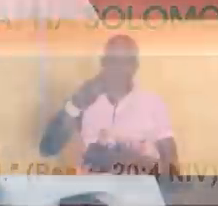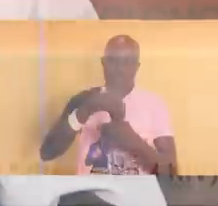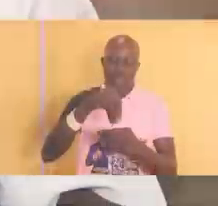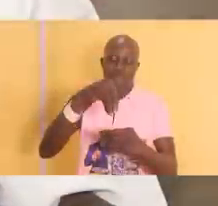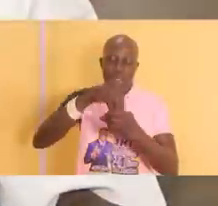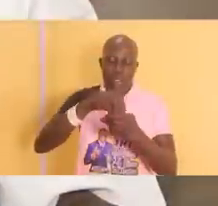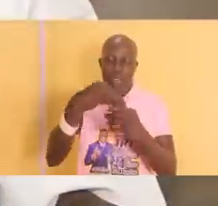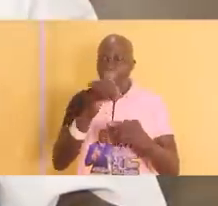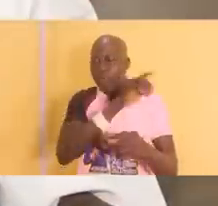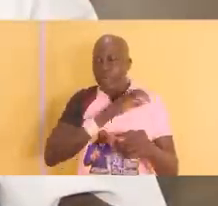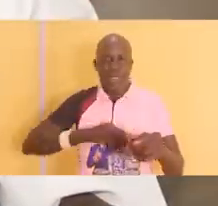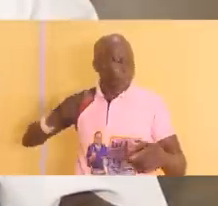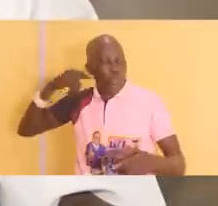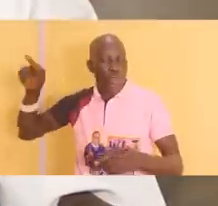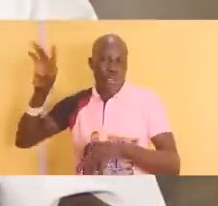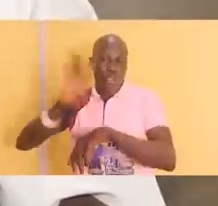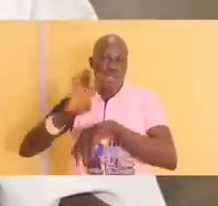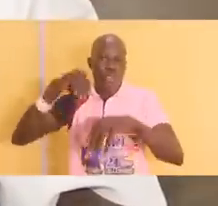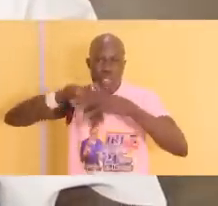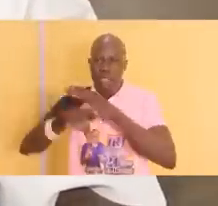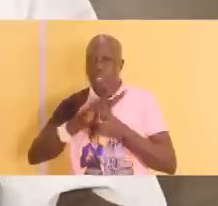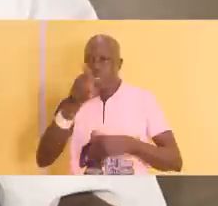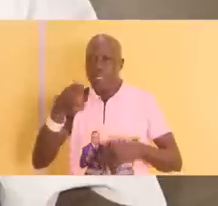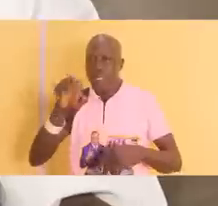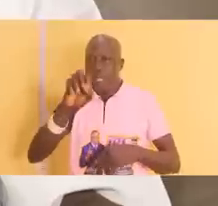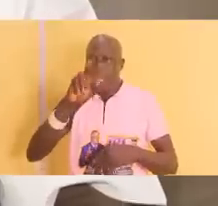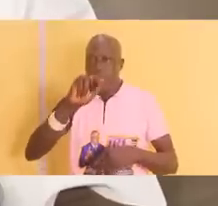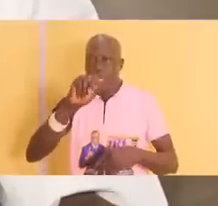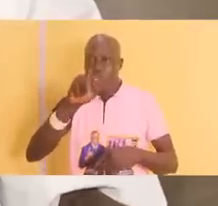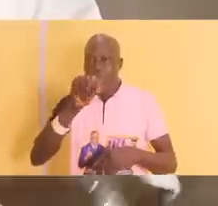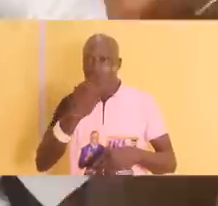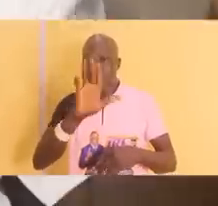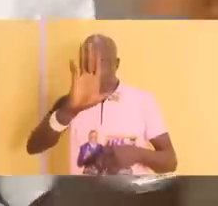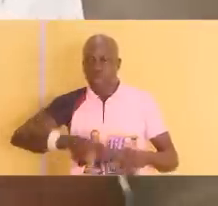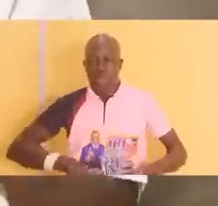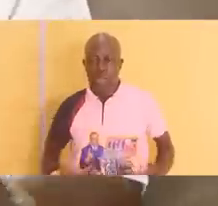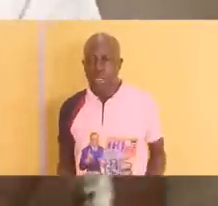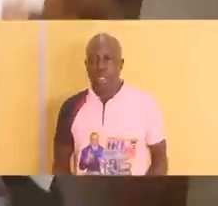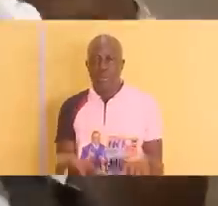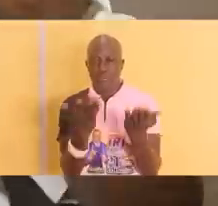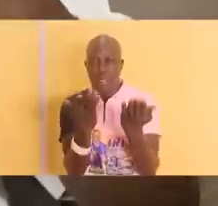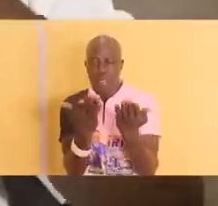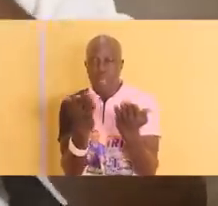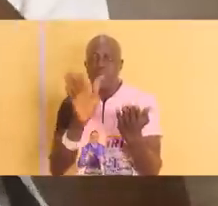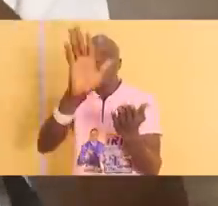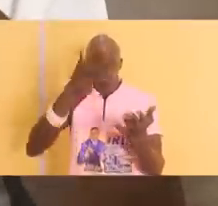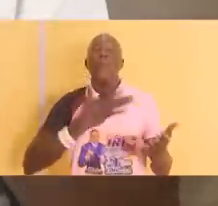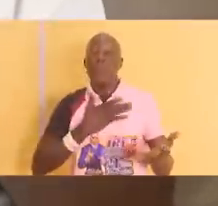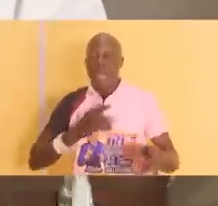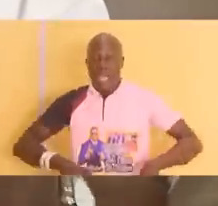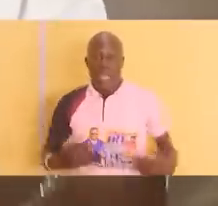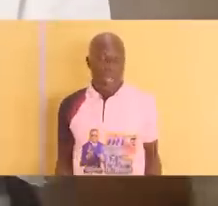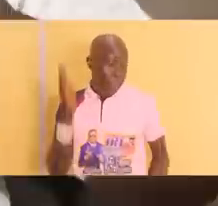101 52 98 950. Seed of Rigoni Church Loma Bujade ni Zenith Bank. Lo ko Jesu aye re adide so pe aye mi